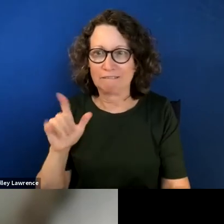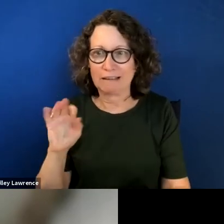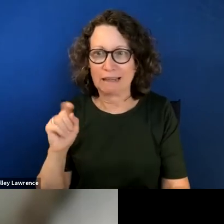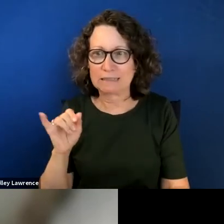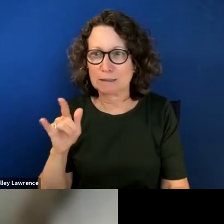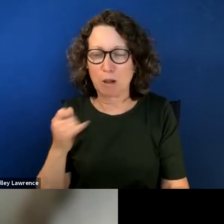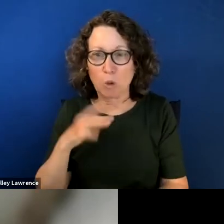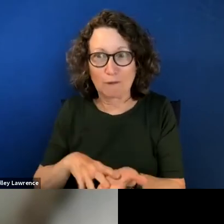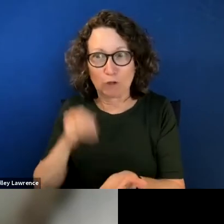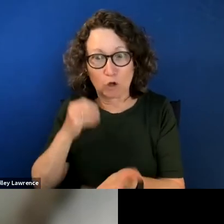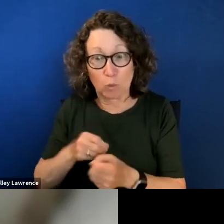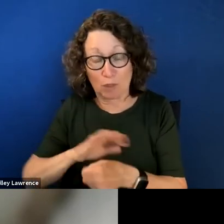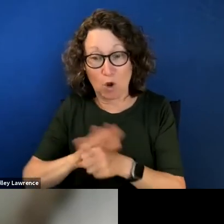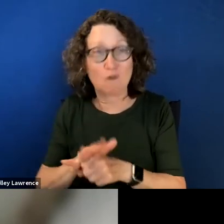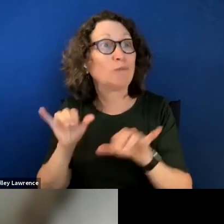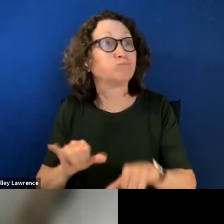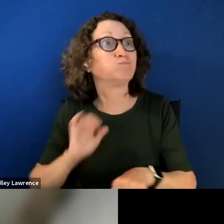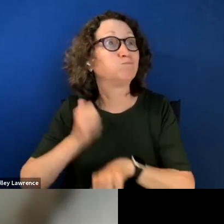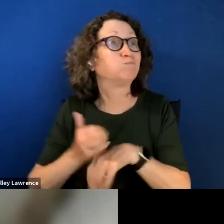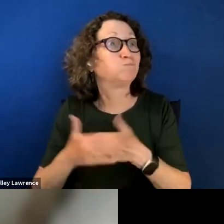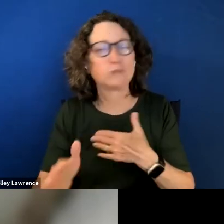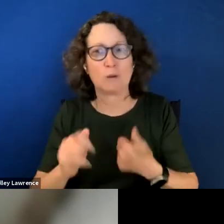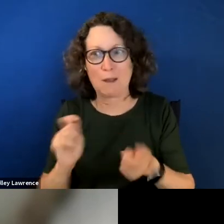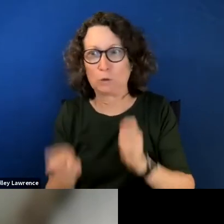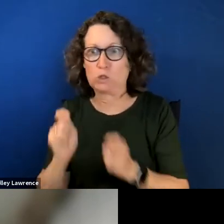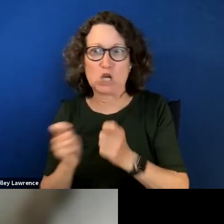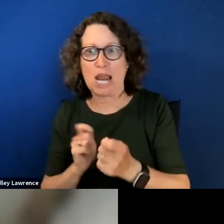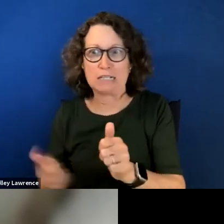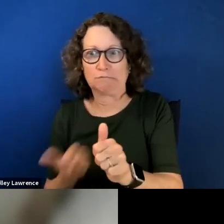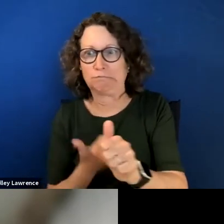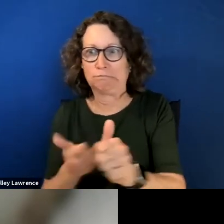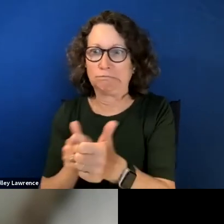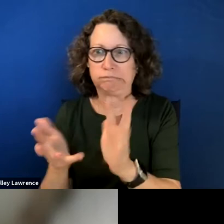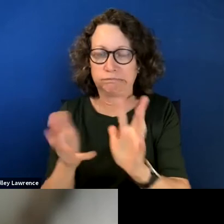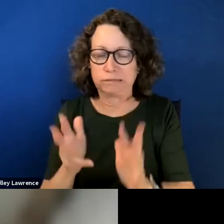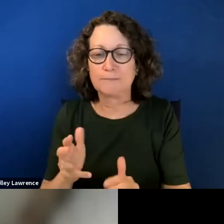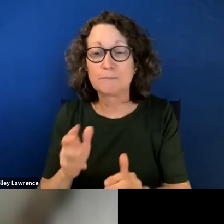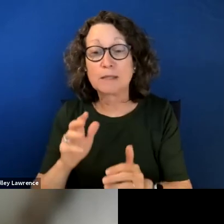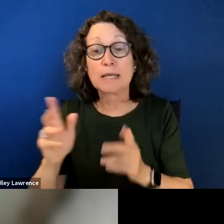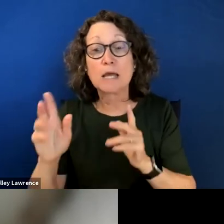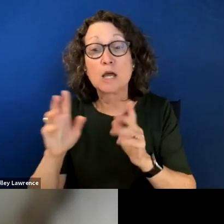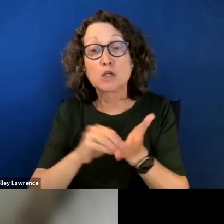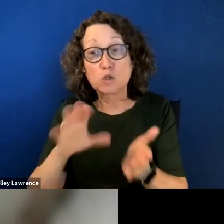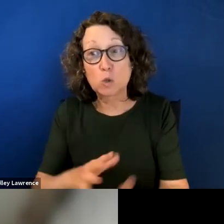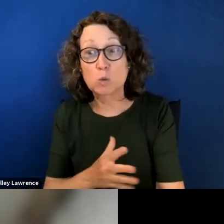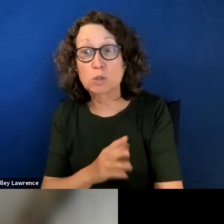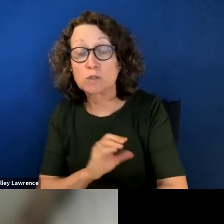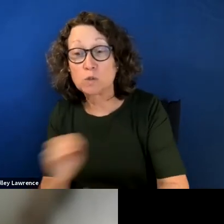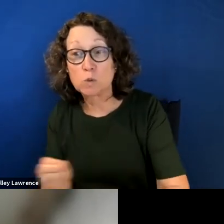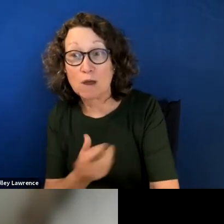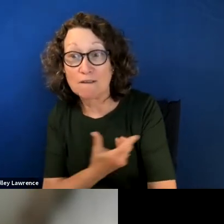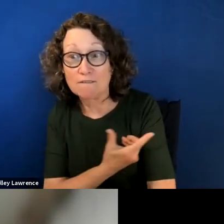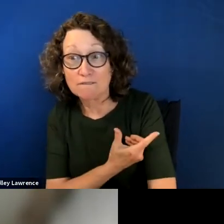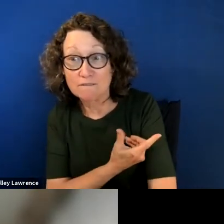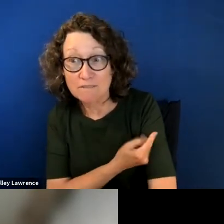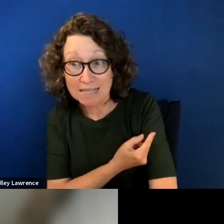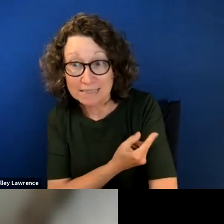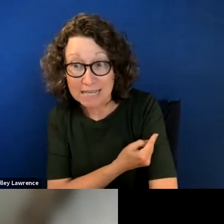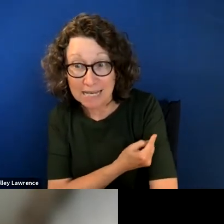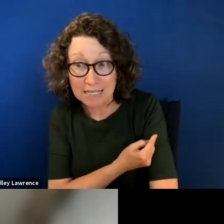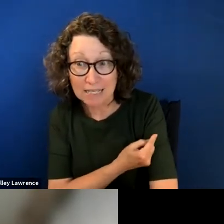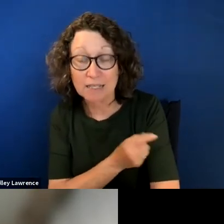with COVID. But at this point, we believe that only unvaccinated students and staff should be part of our regular testing